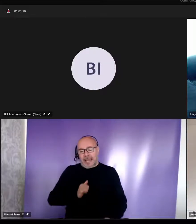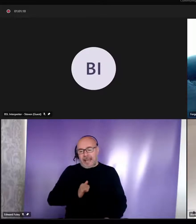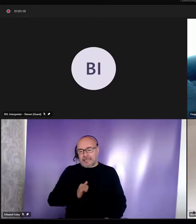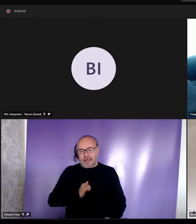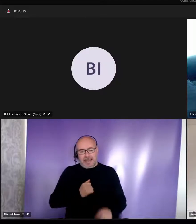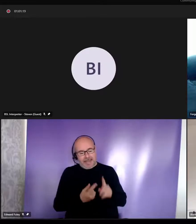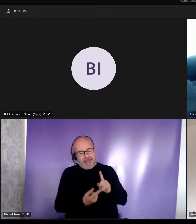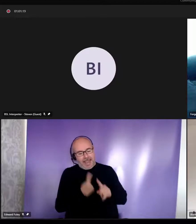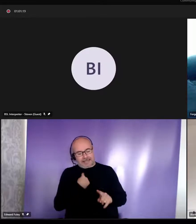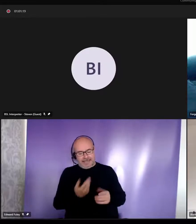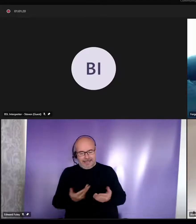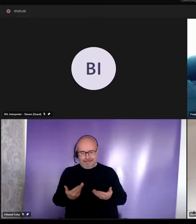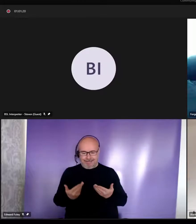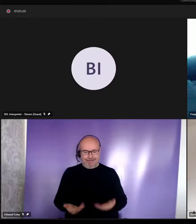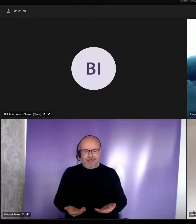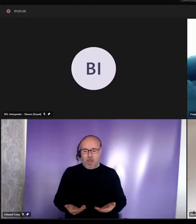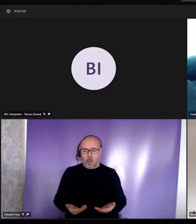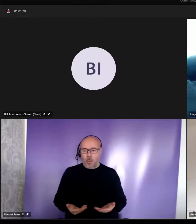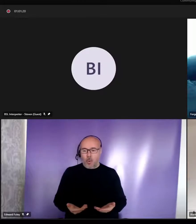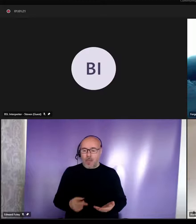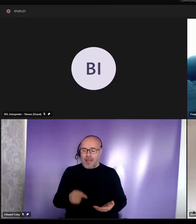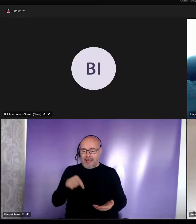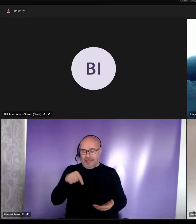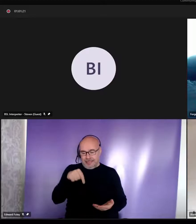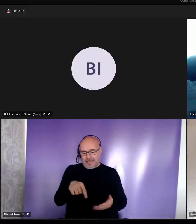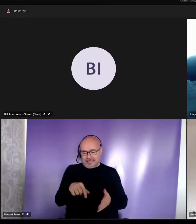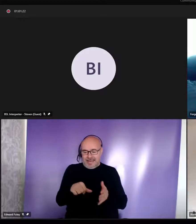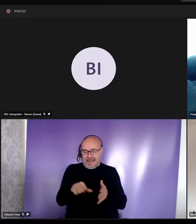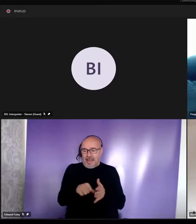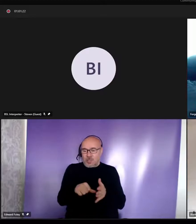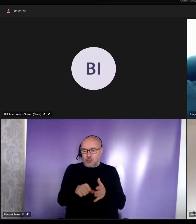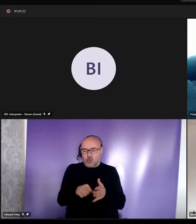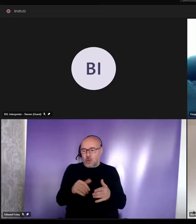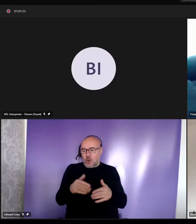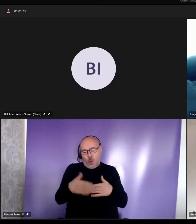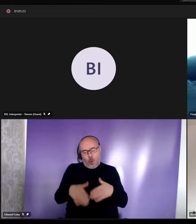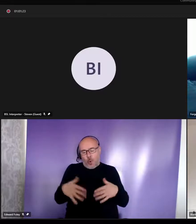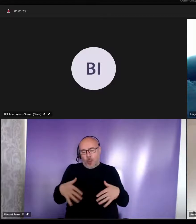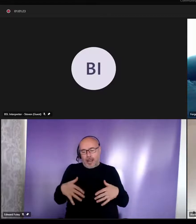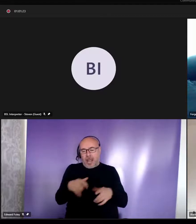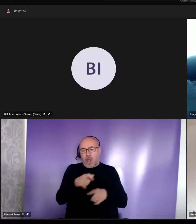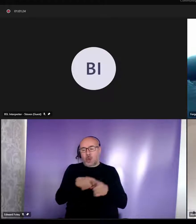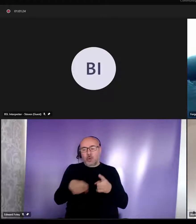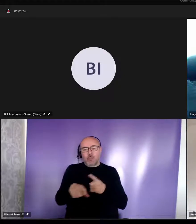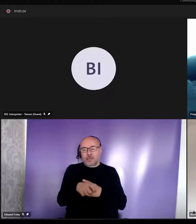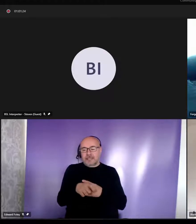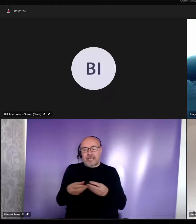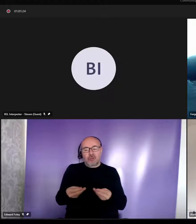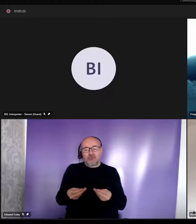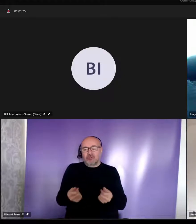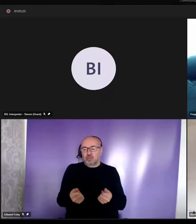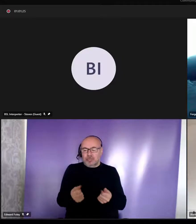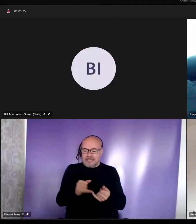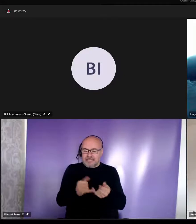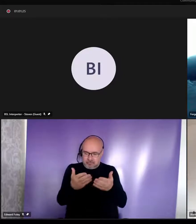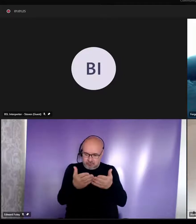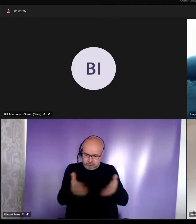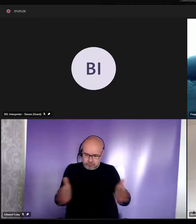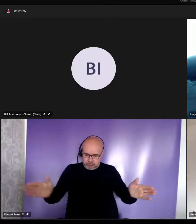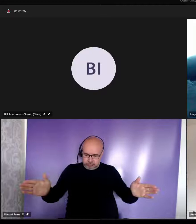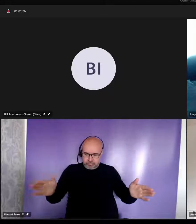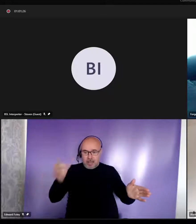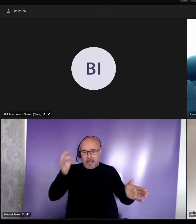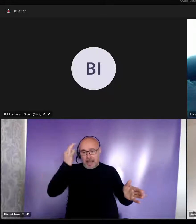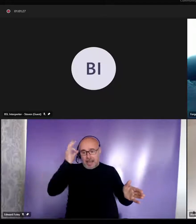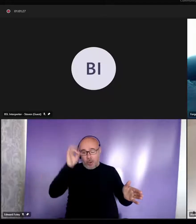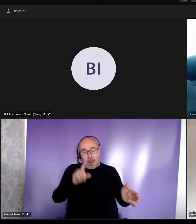is rather a wider issue than just community resources. The point you made right at the end there is a valid point, I think,